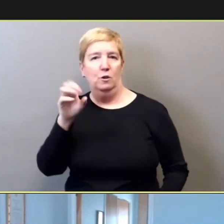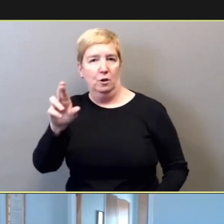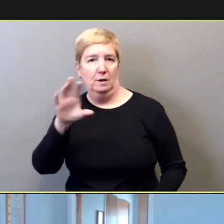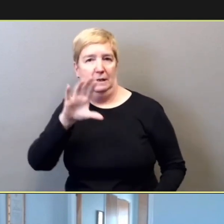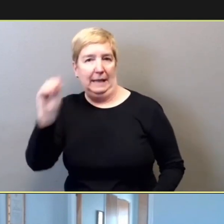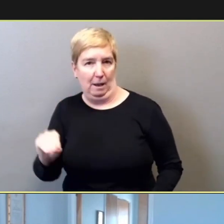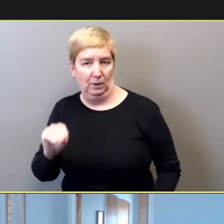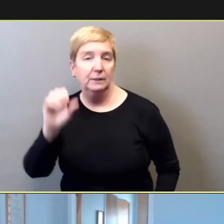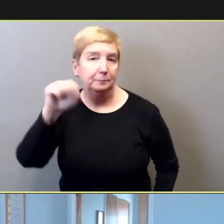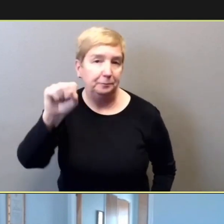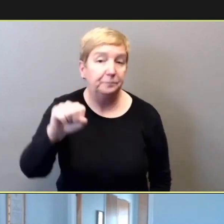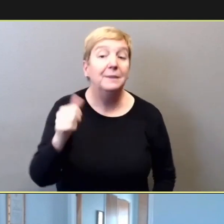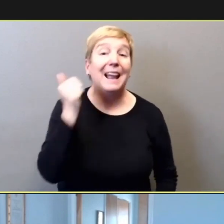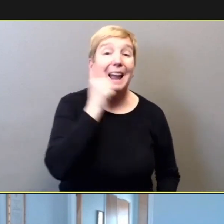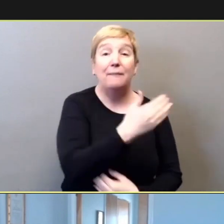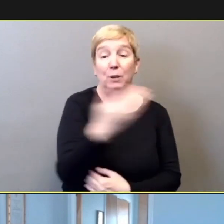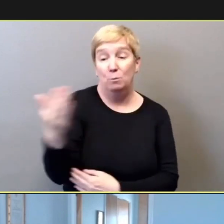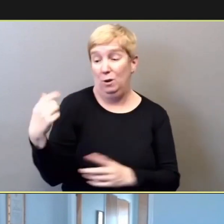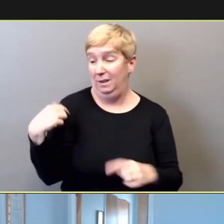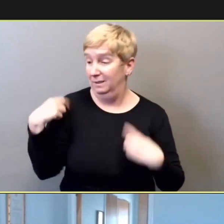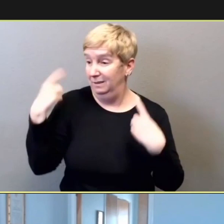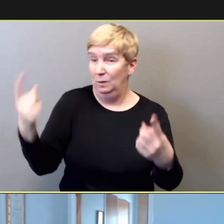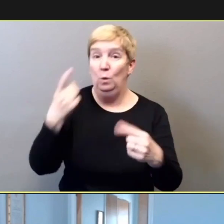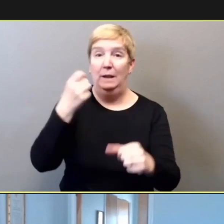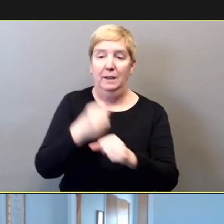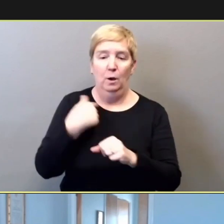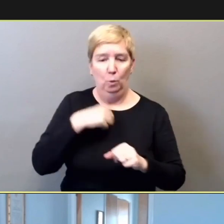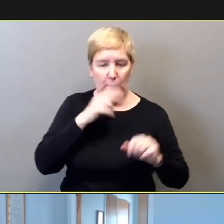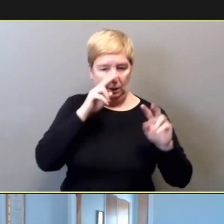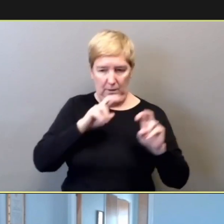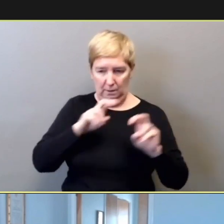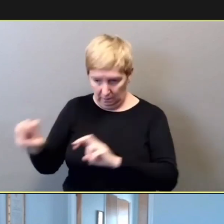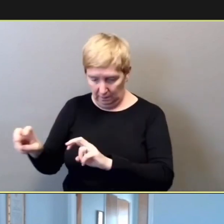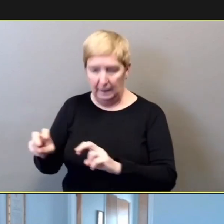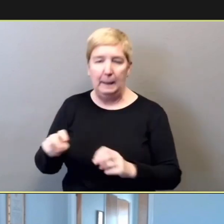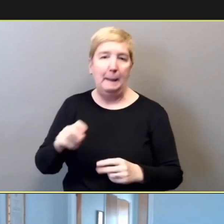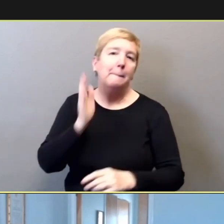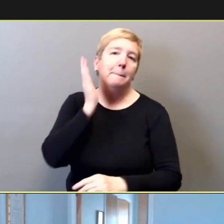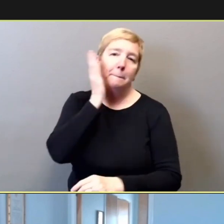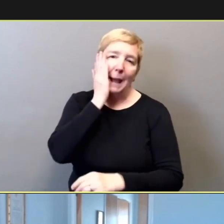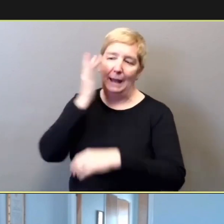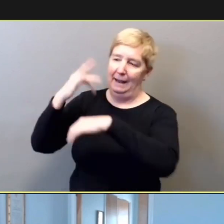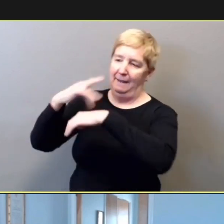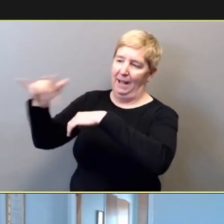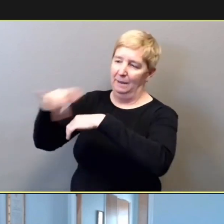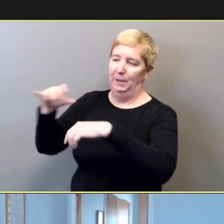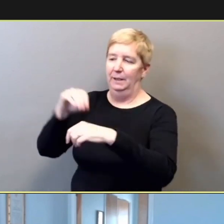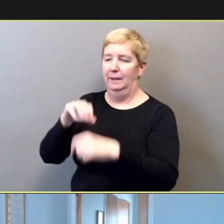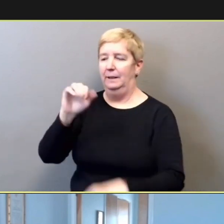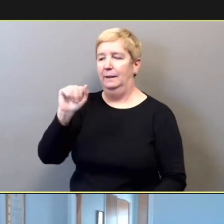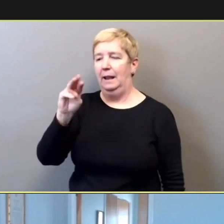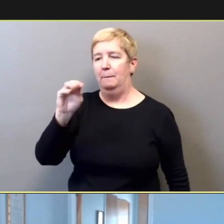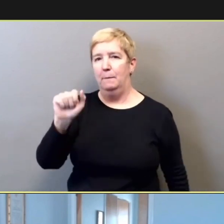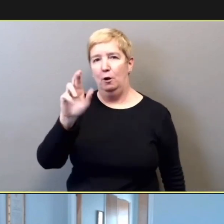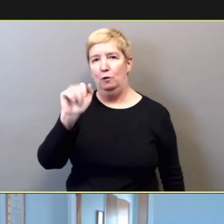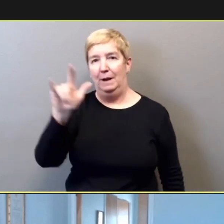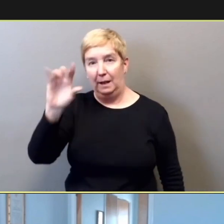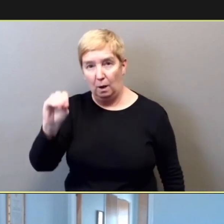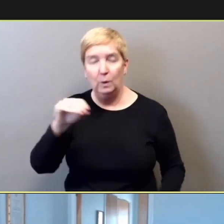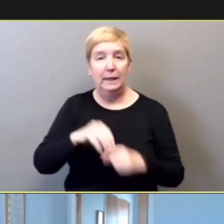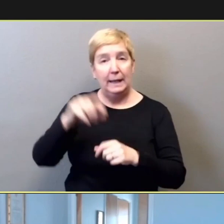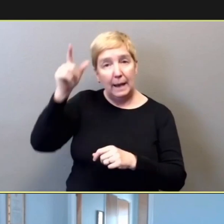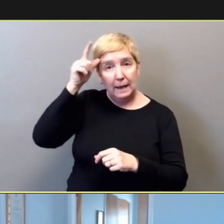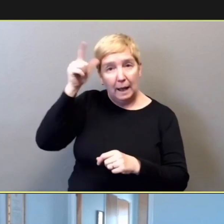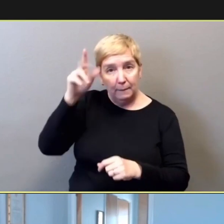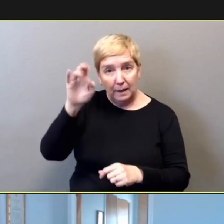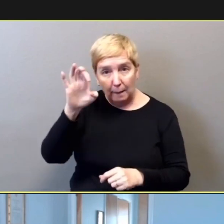the beginning of the pandemic, we've been looking at bed availability in Amarillo, in Lubbock, and in El Paso. And